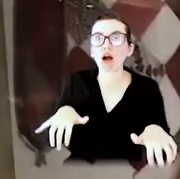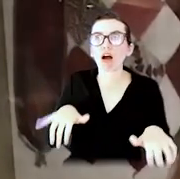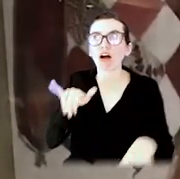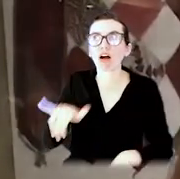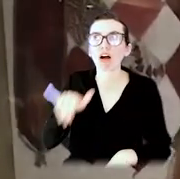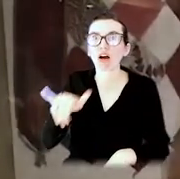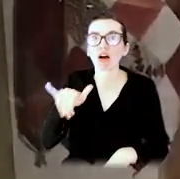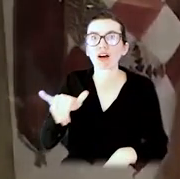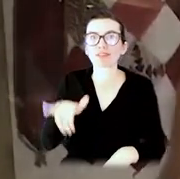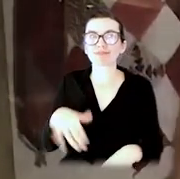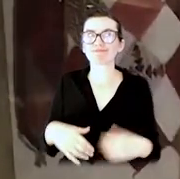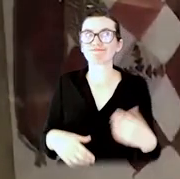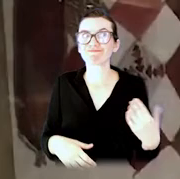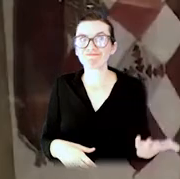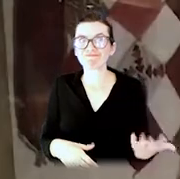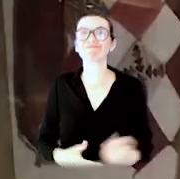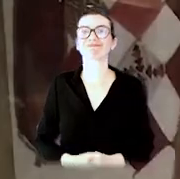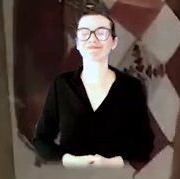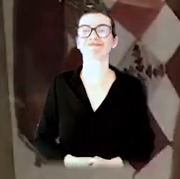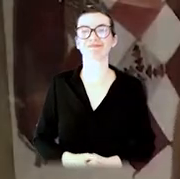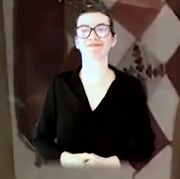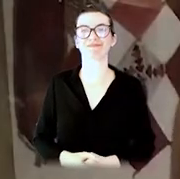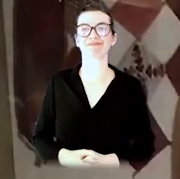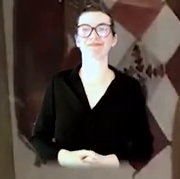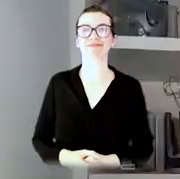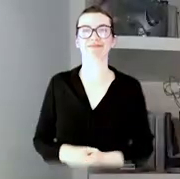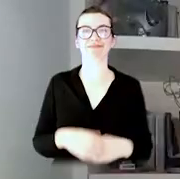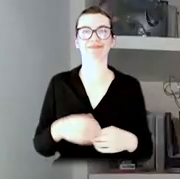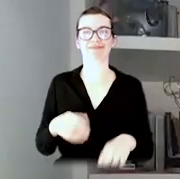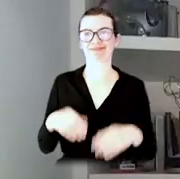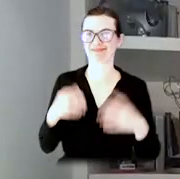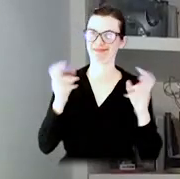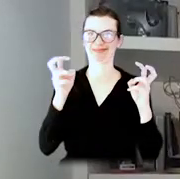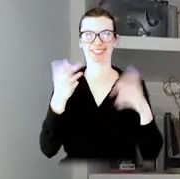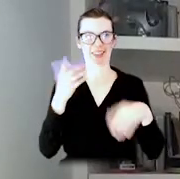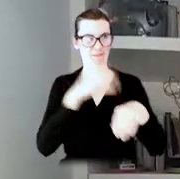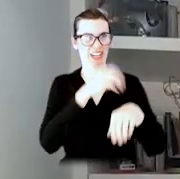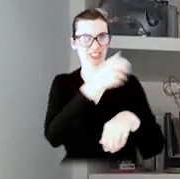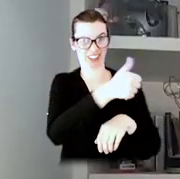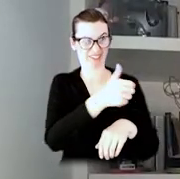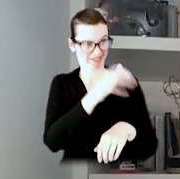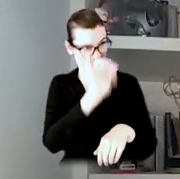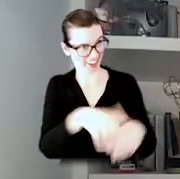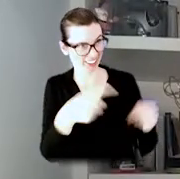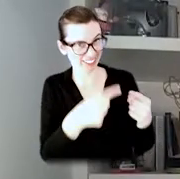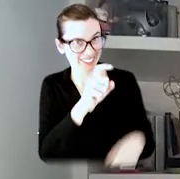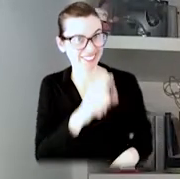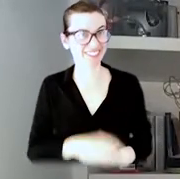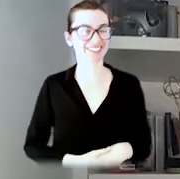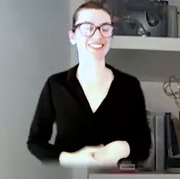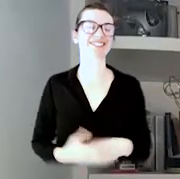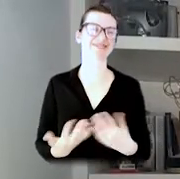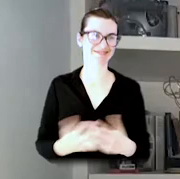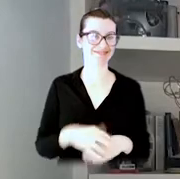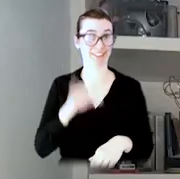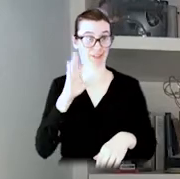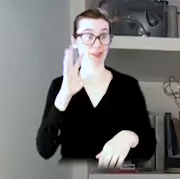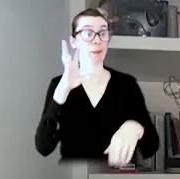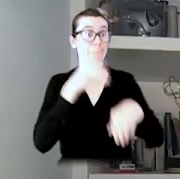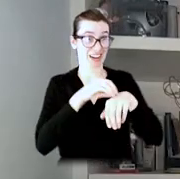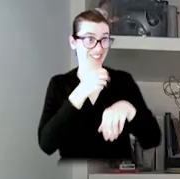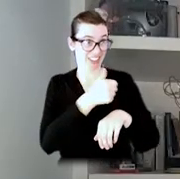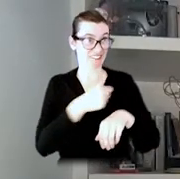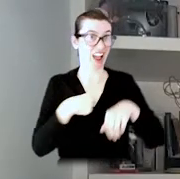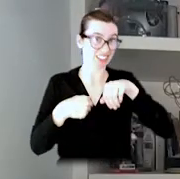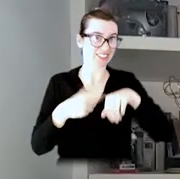oh. You can always have them just like bite themselves and see if that hurts and start there. And so if you bite yourself and it hurts, what do you